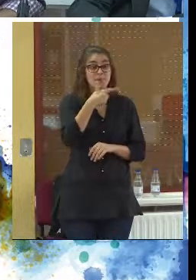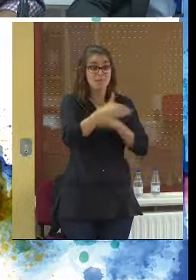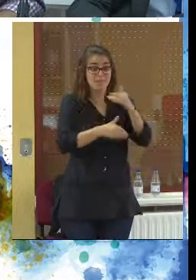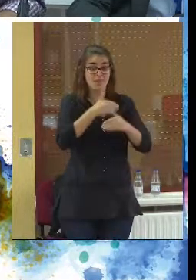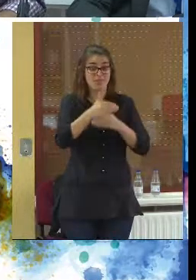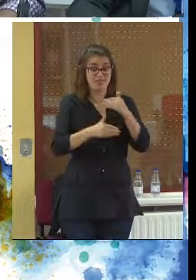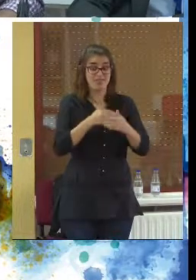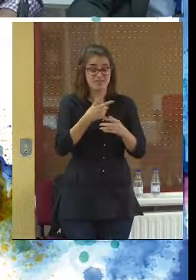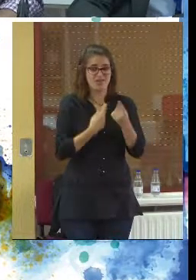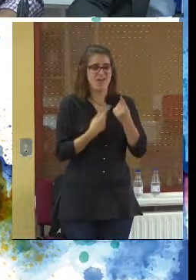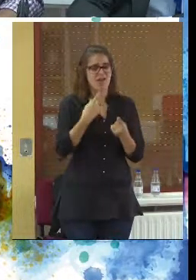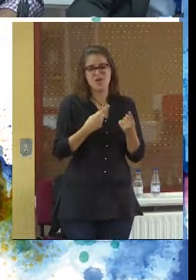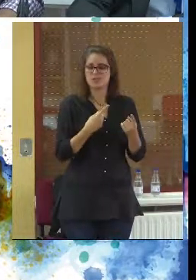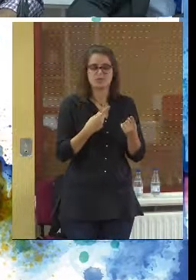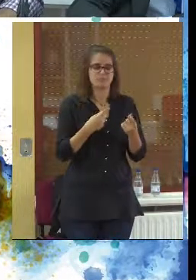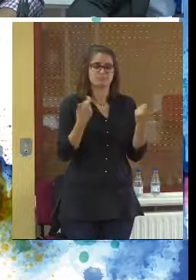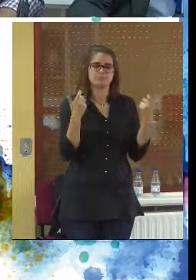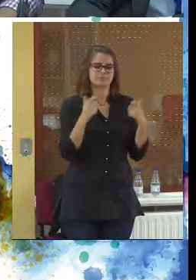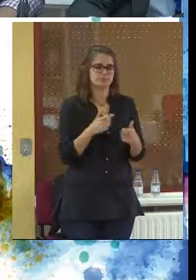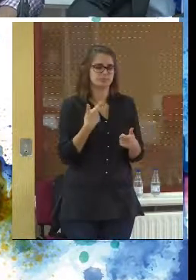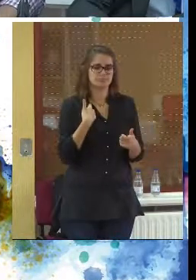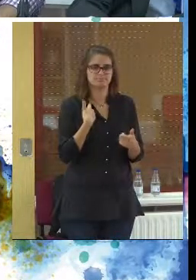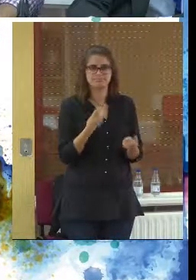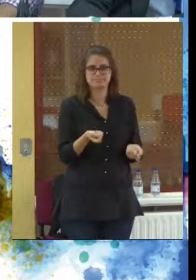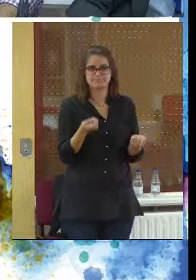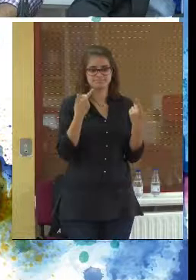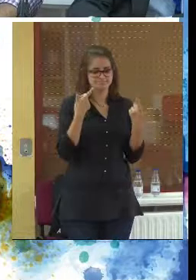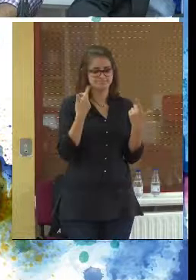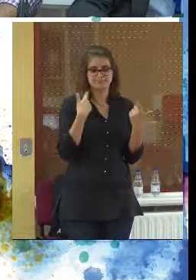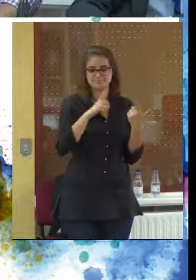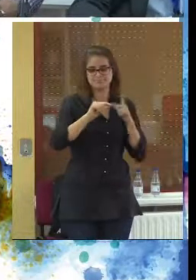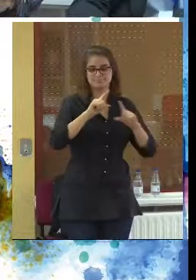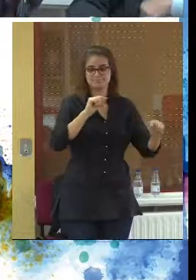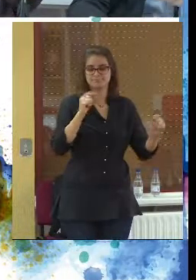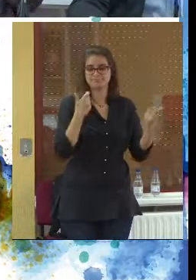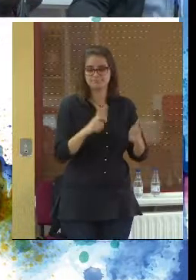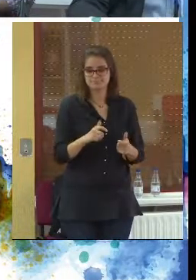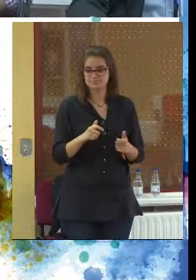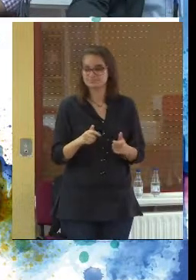we have many people who have followed others.